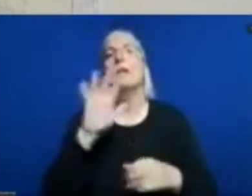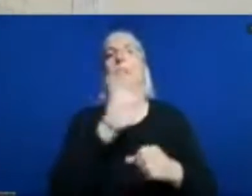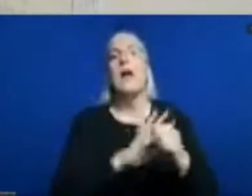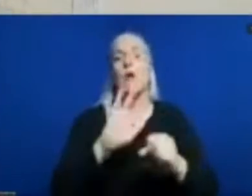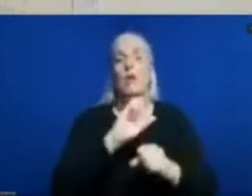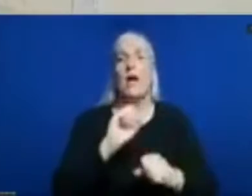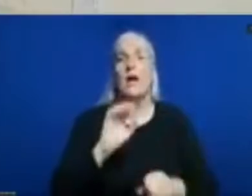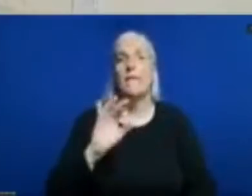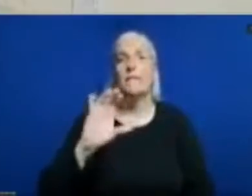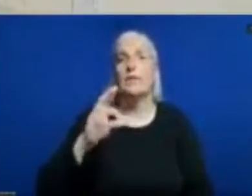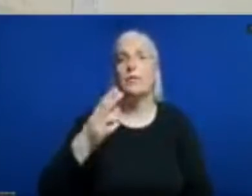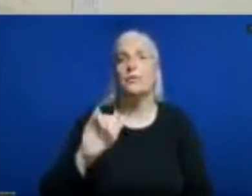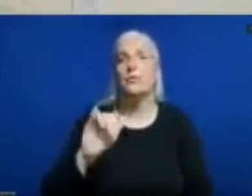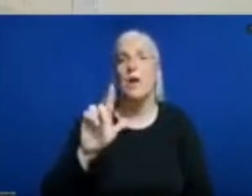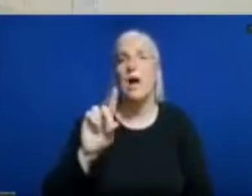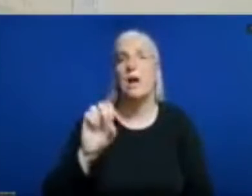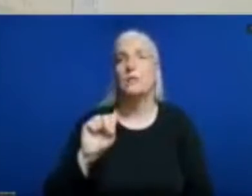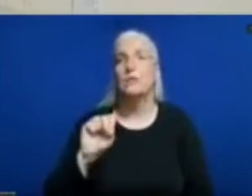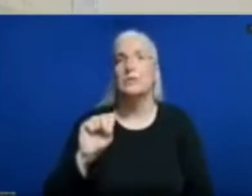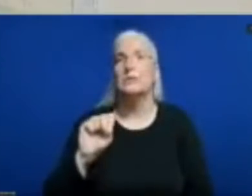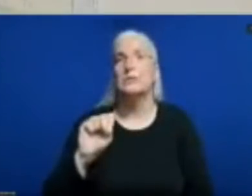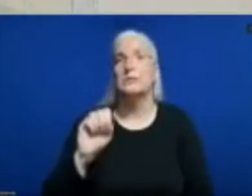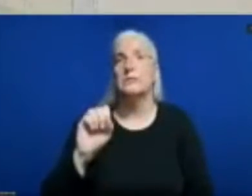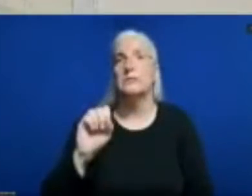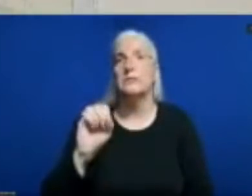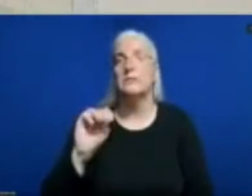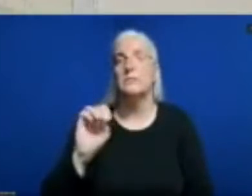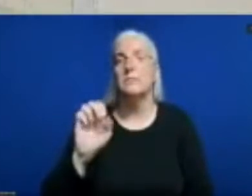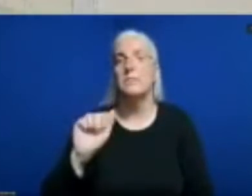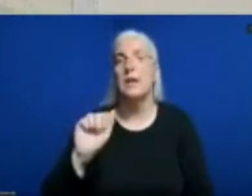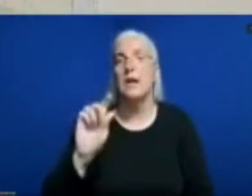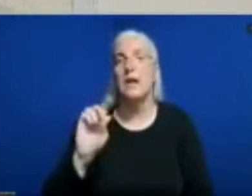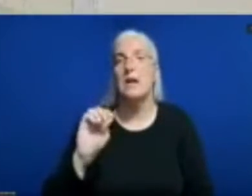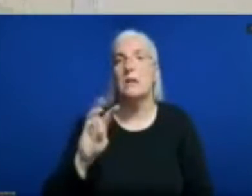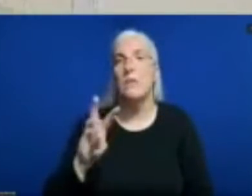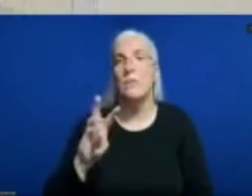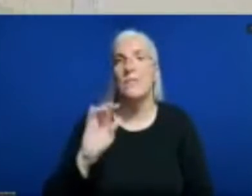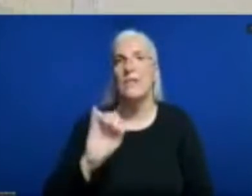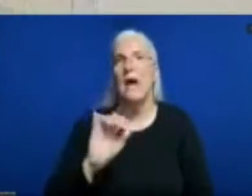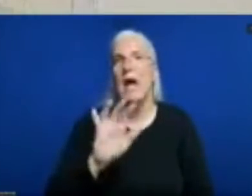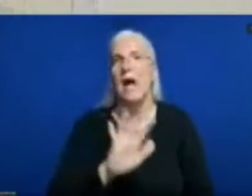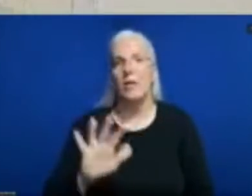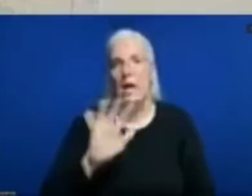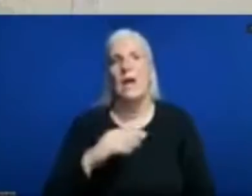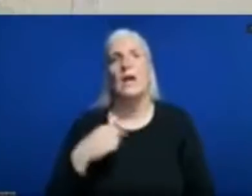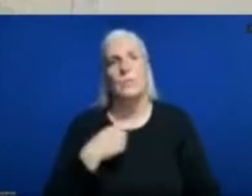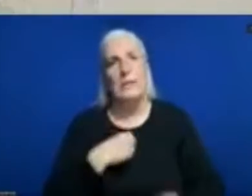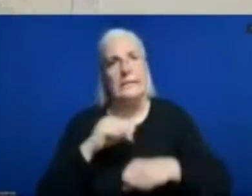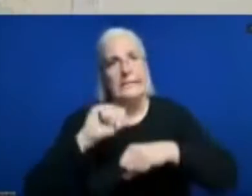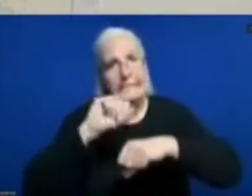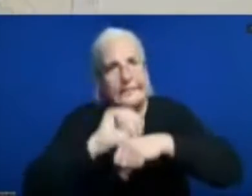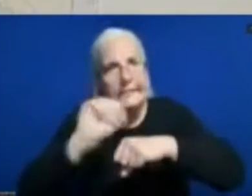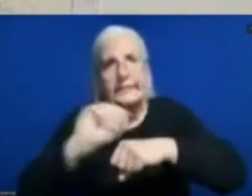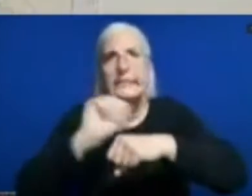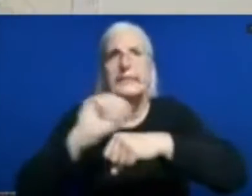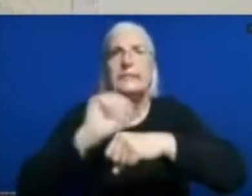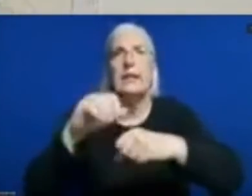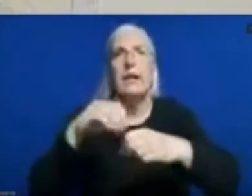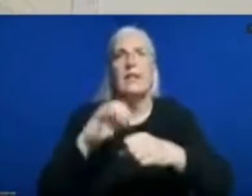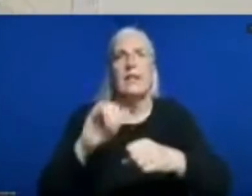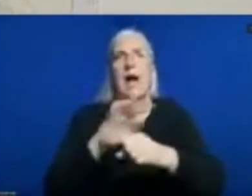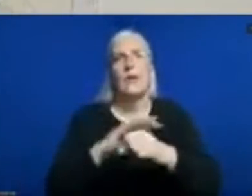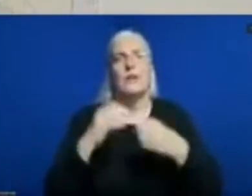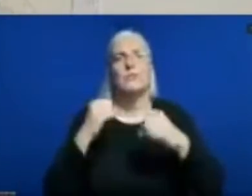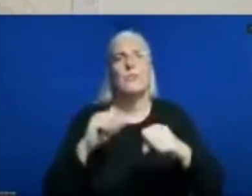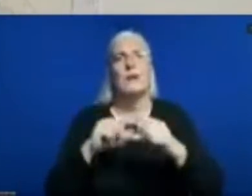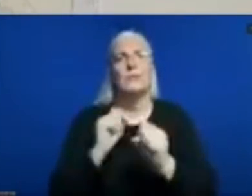have resources actively engaged in firefighting, as well as just recently on Doe Ridge, and they're actively in suppression